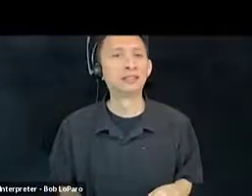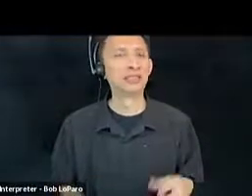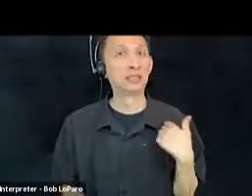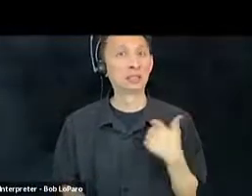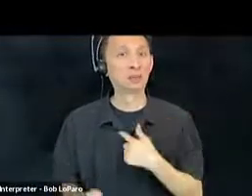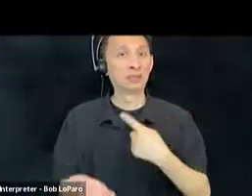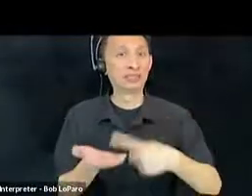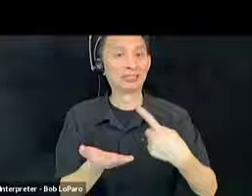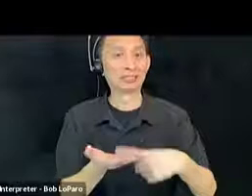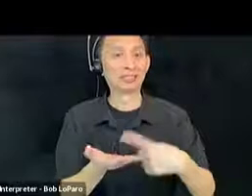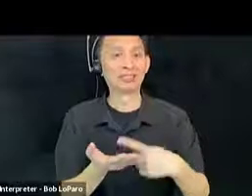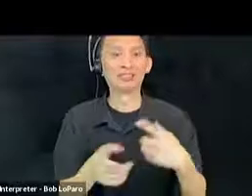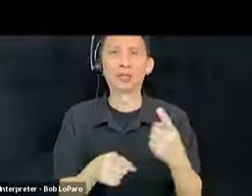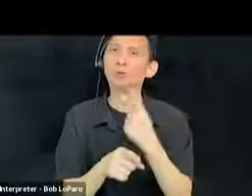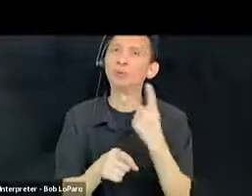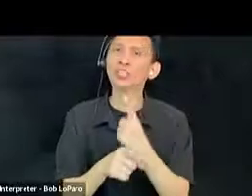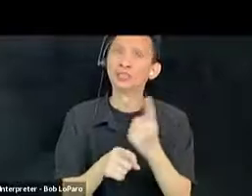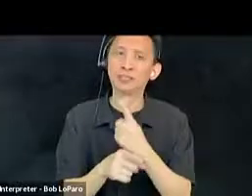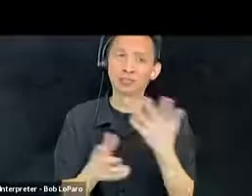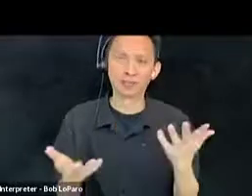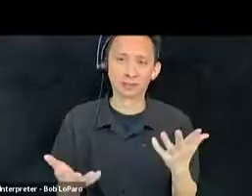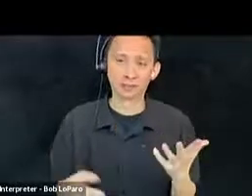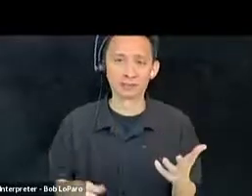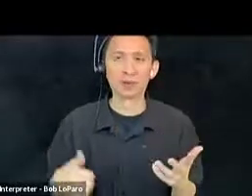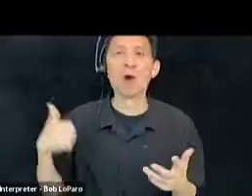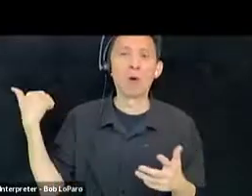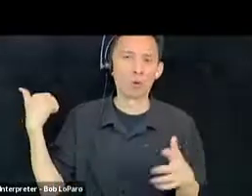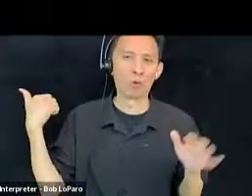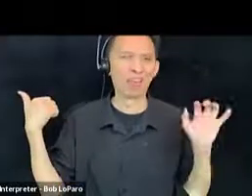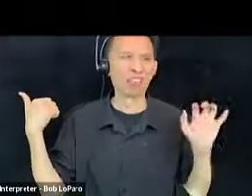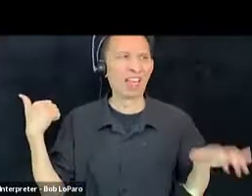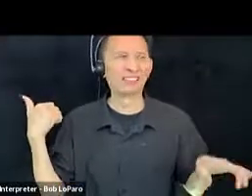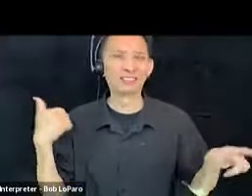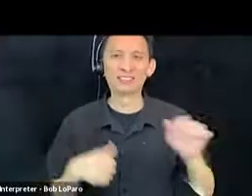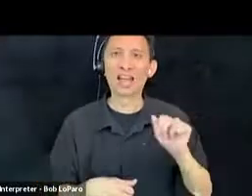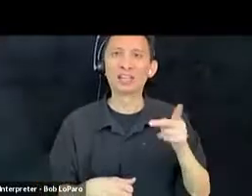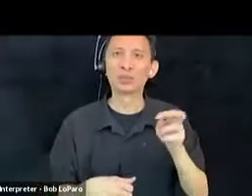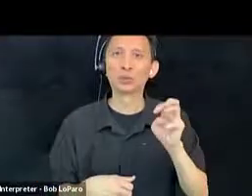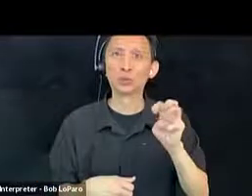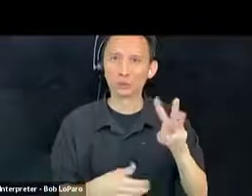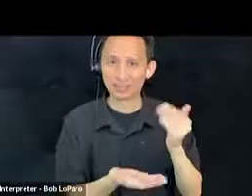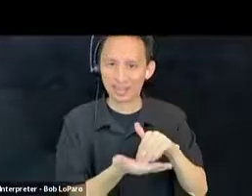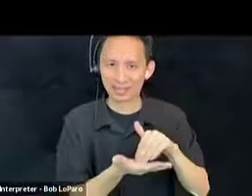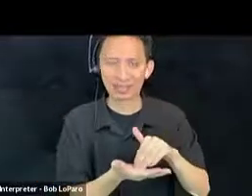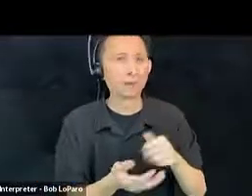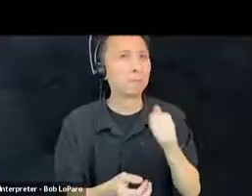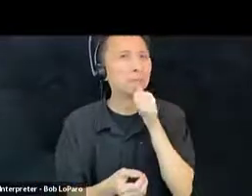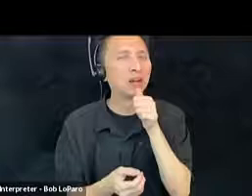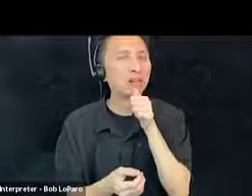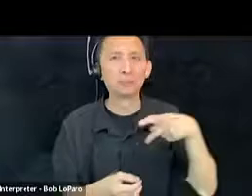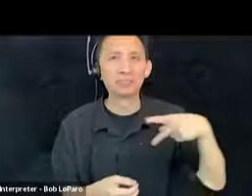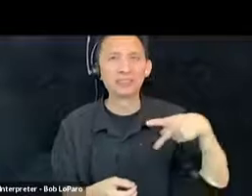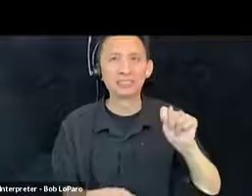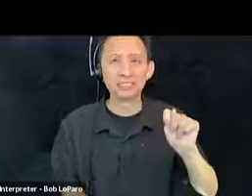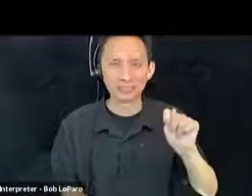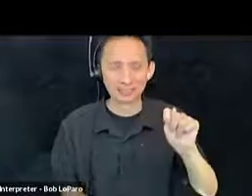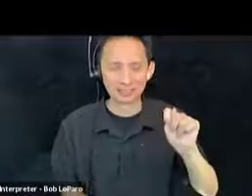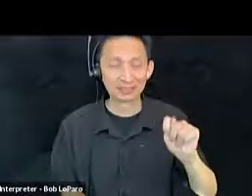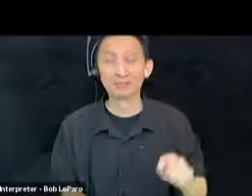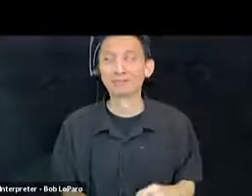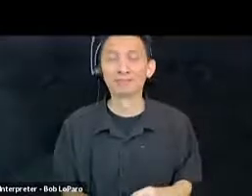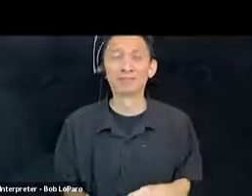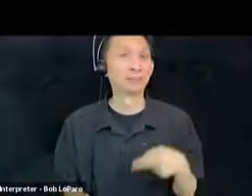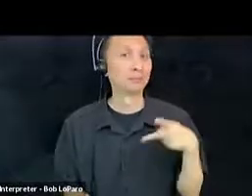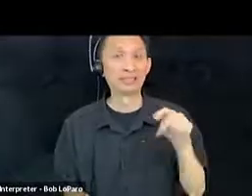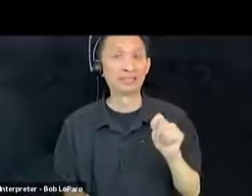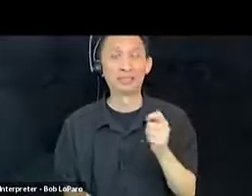within um and this is him at his private physical therapy session um his pt was fantastic and had gone